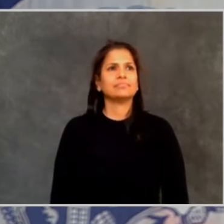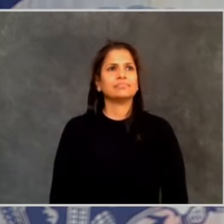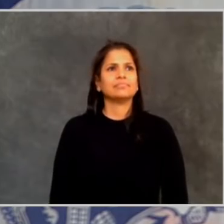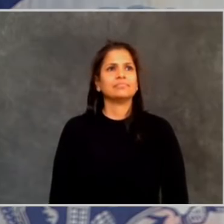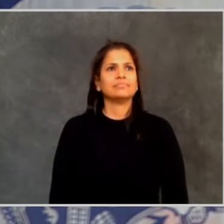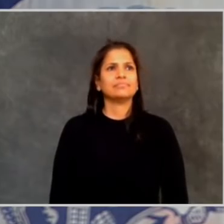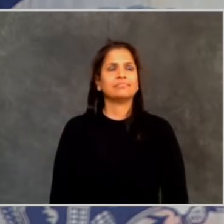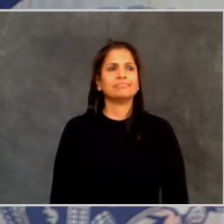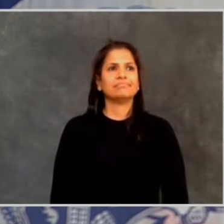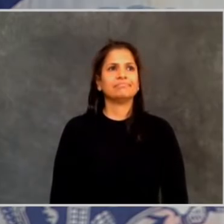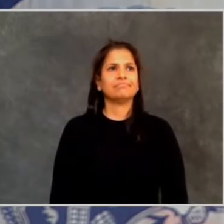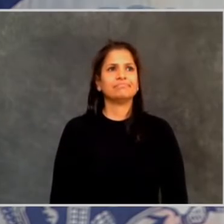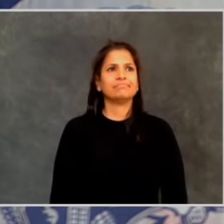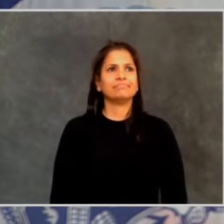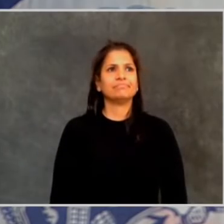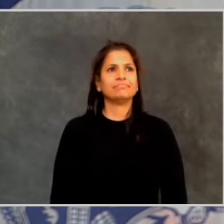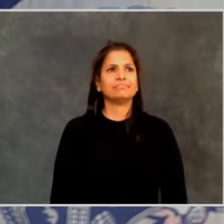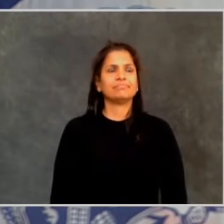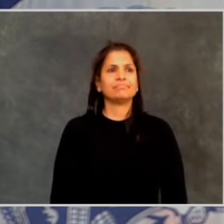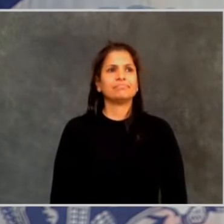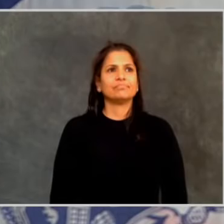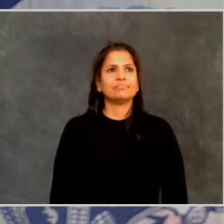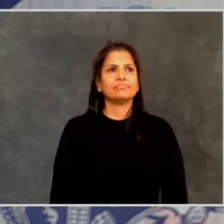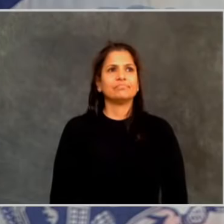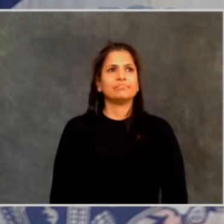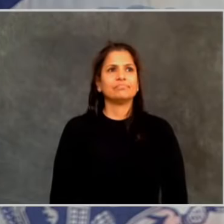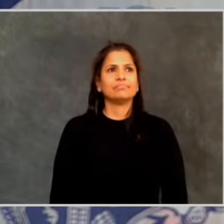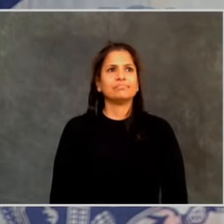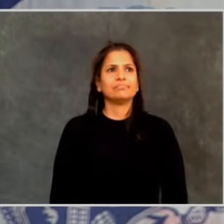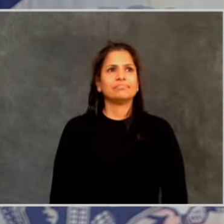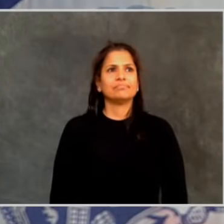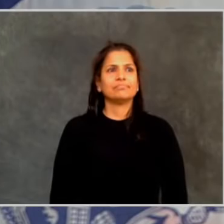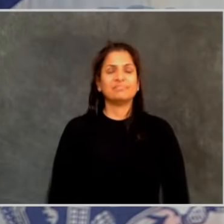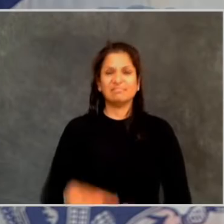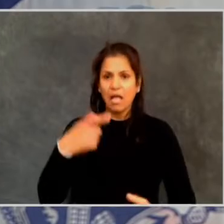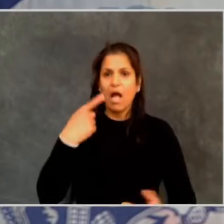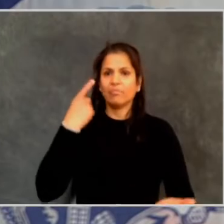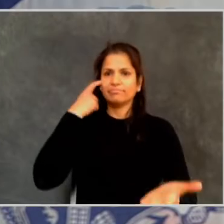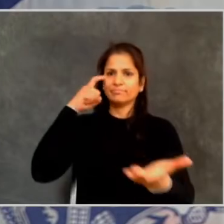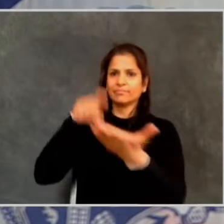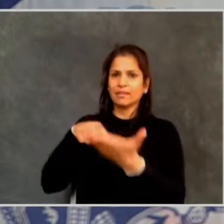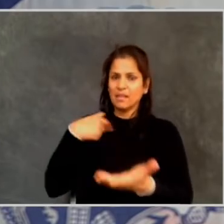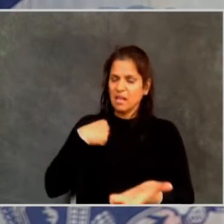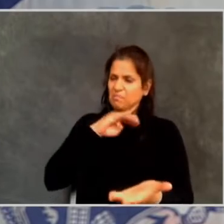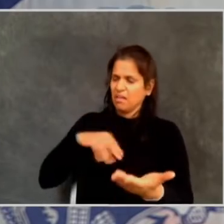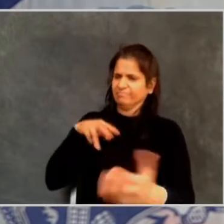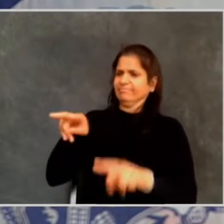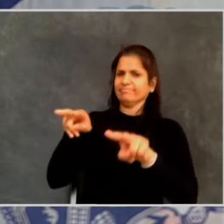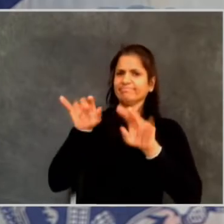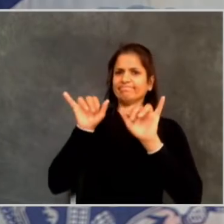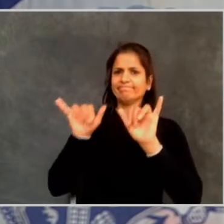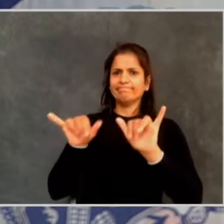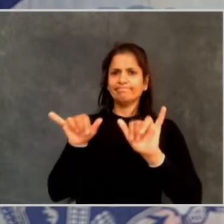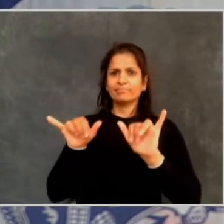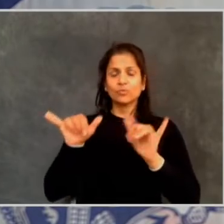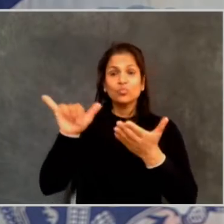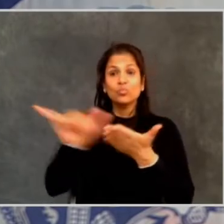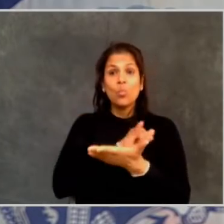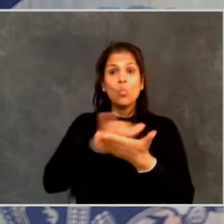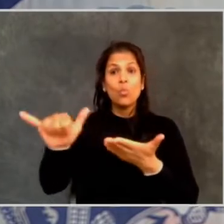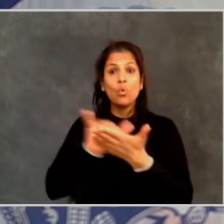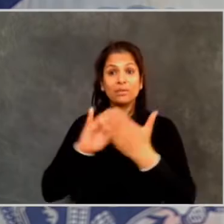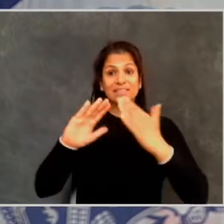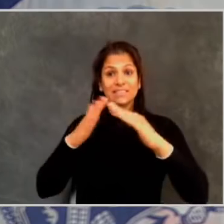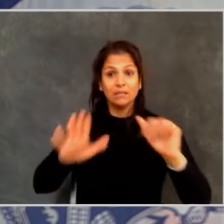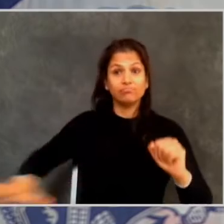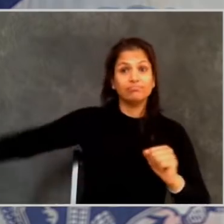their lives. It's just abundantly clear. It's sick. It's troubling. It's wrong. And